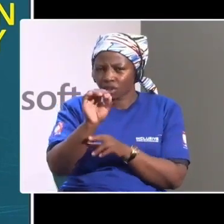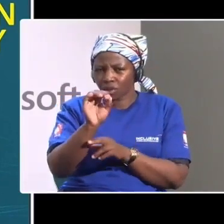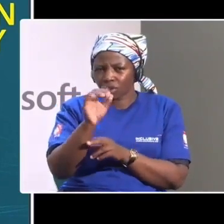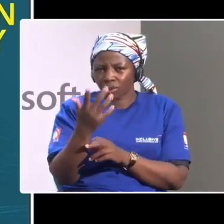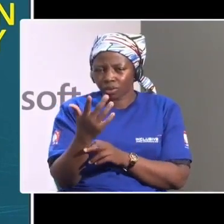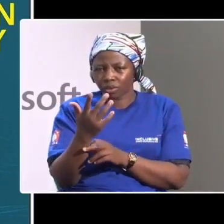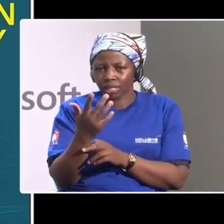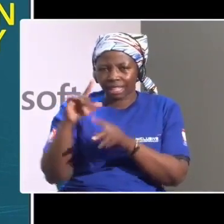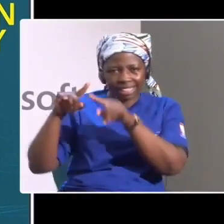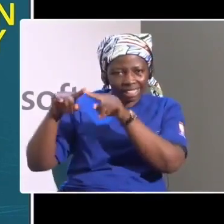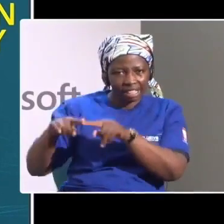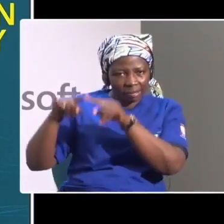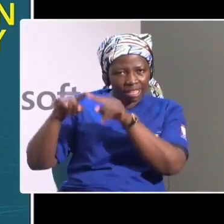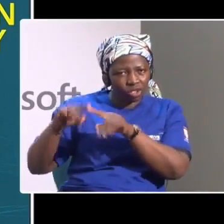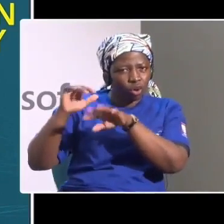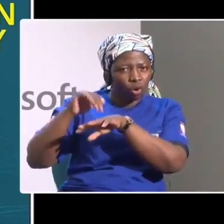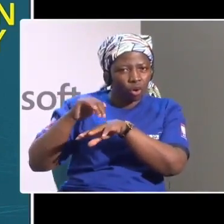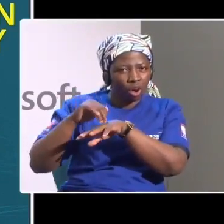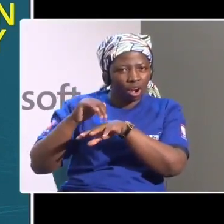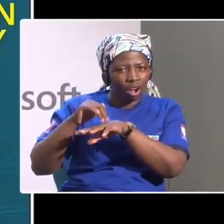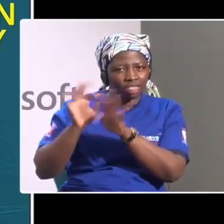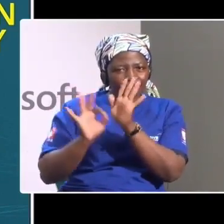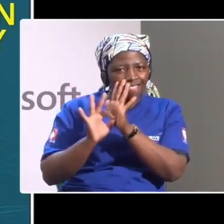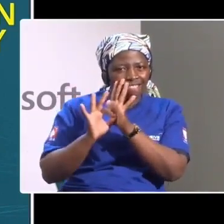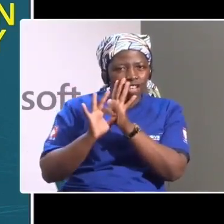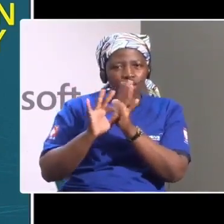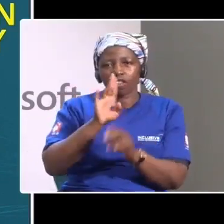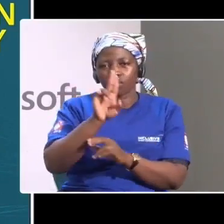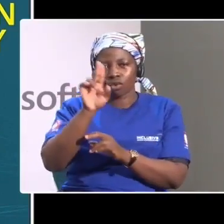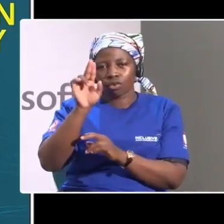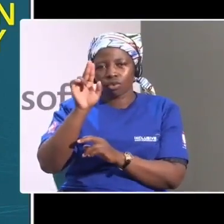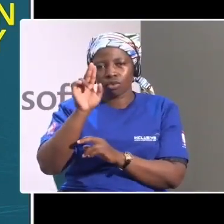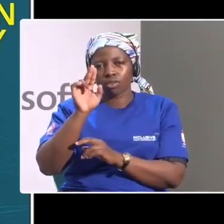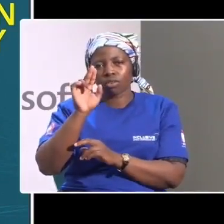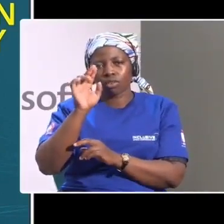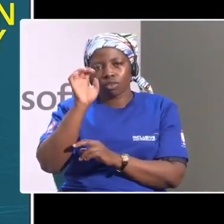Well, it depends on the version of the European standard, but let's say to